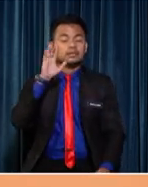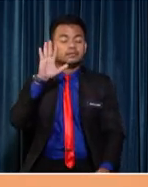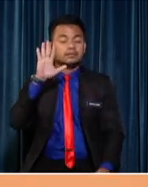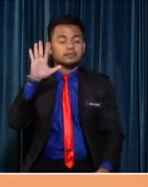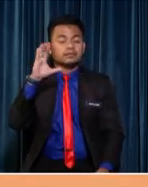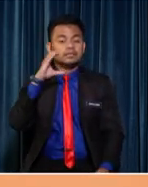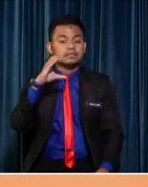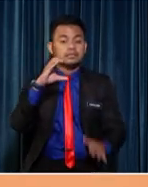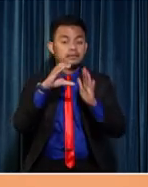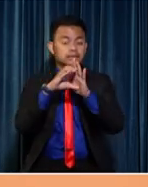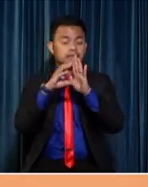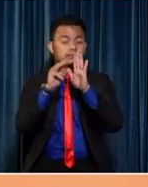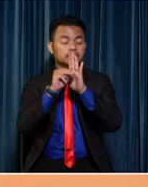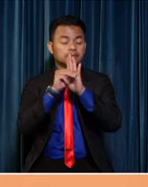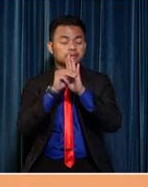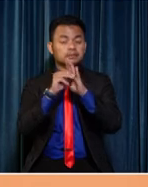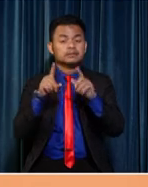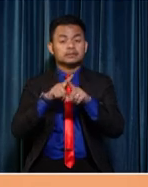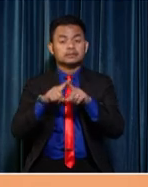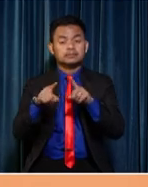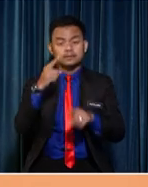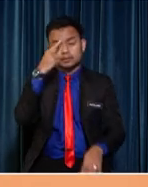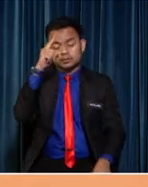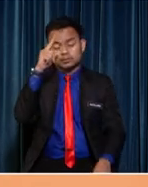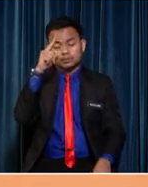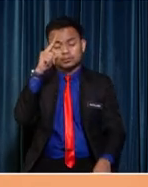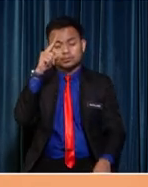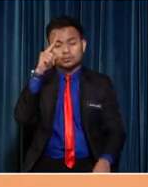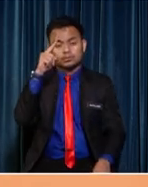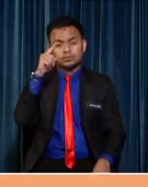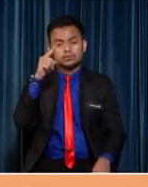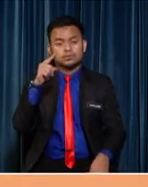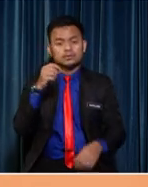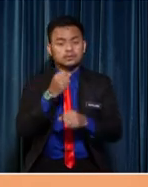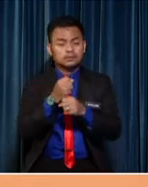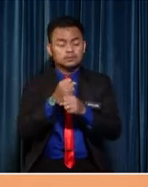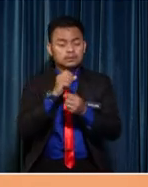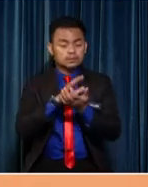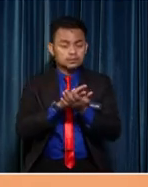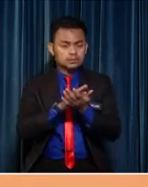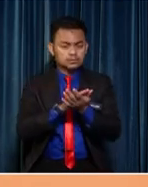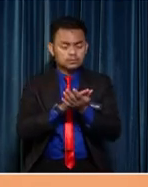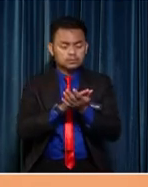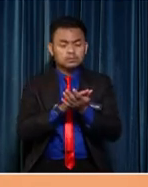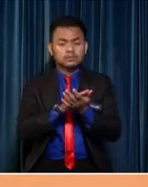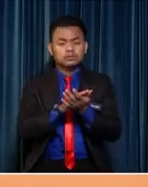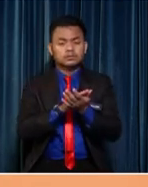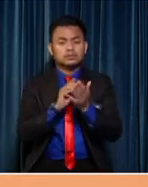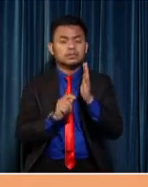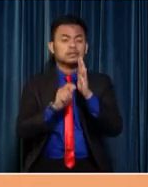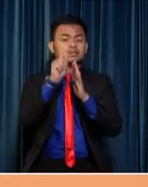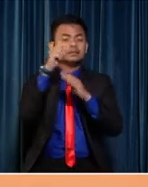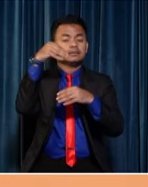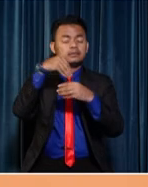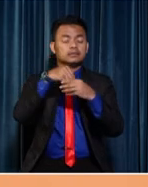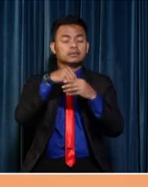155 centimeters, but for a school project, her height needs to be in meter